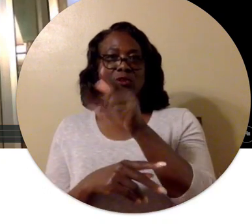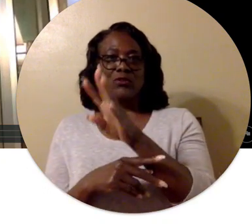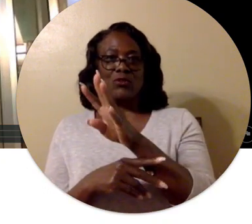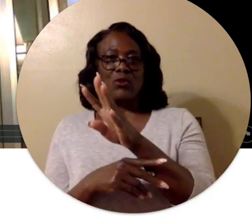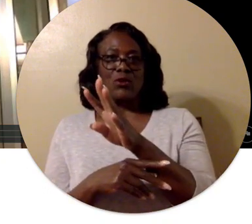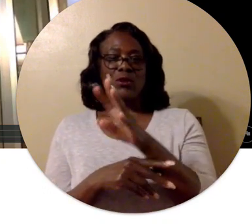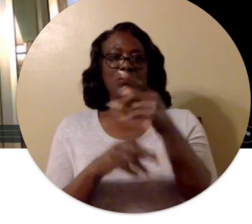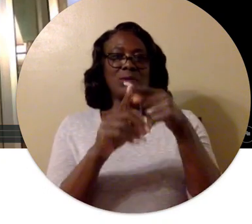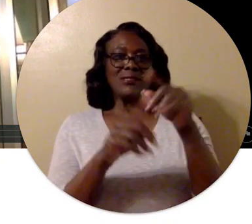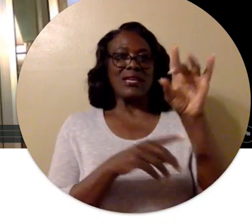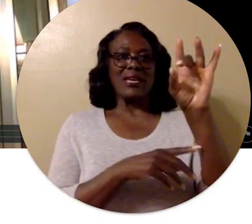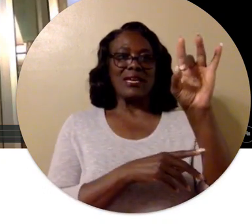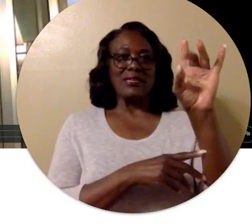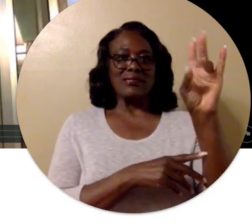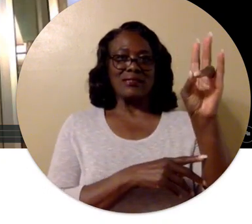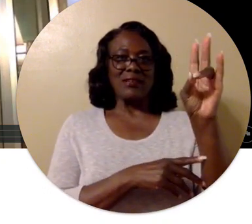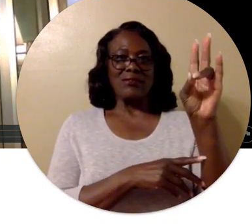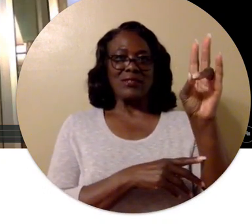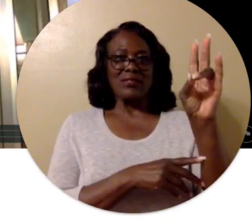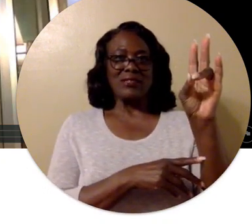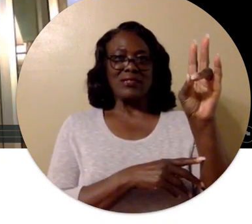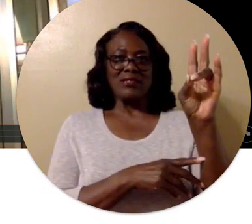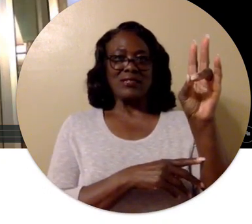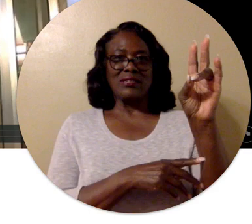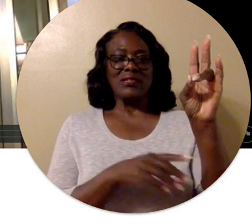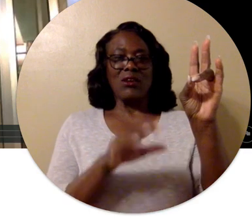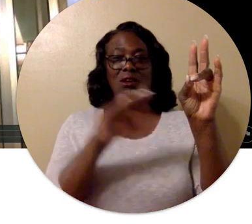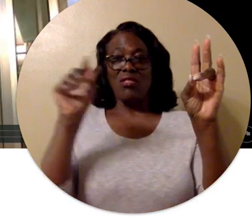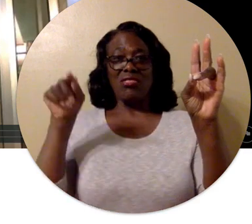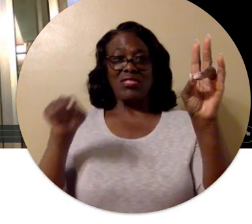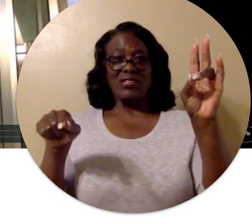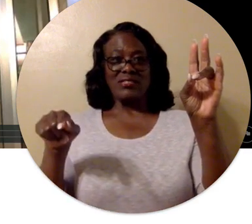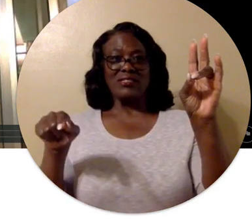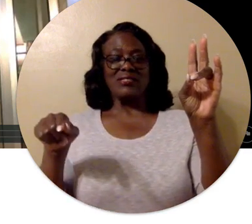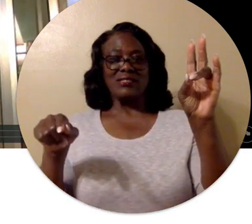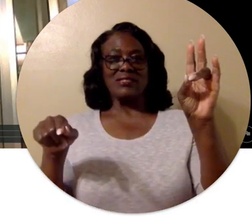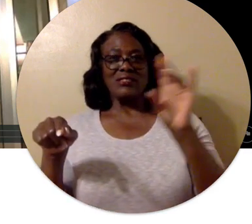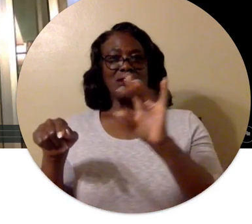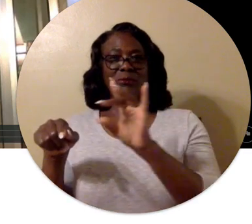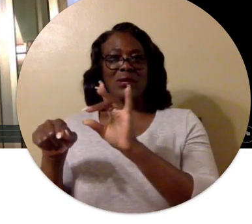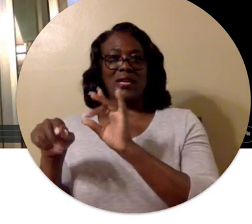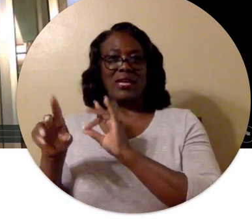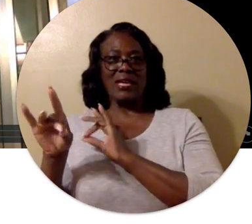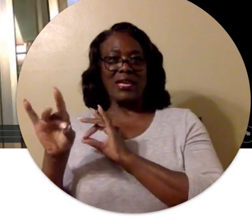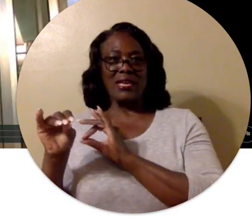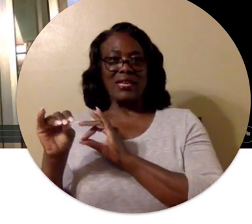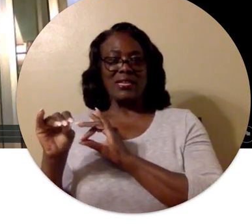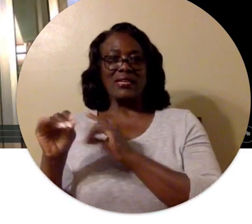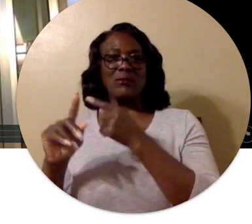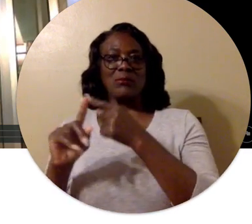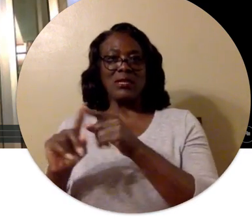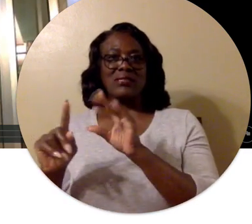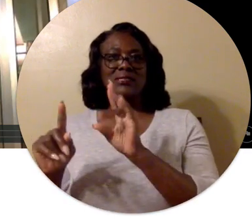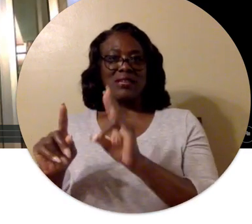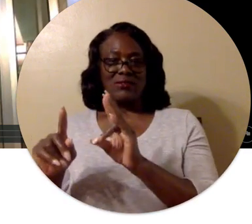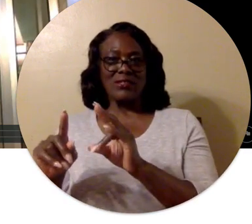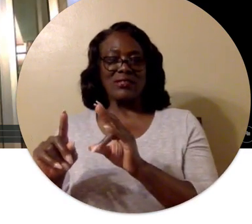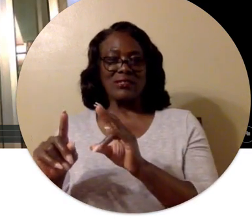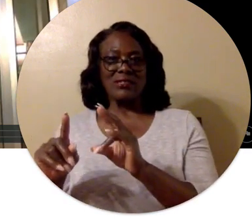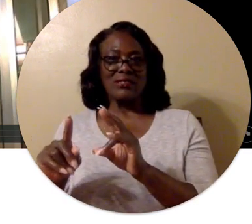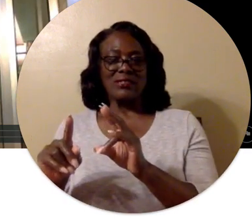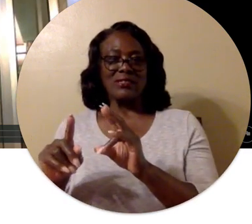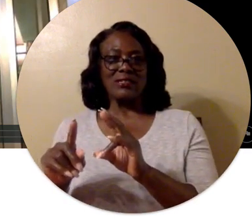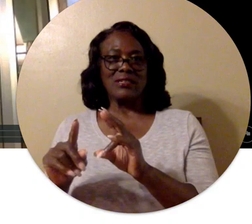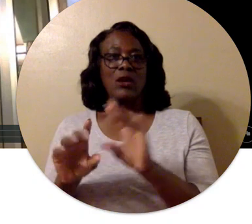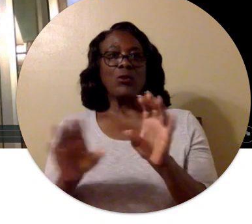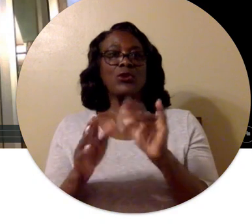my 87 is going to go on this side of my box. So I've got my 80 right here, plus 7, right? So when we're doing